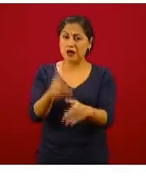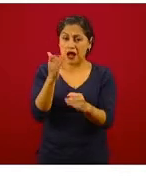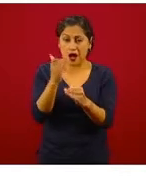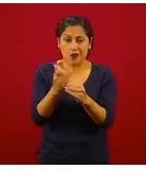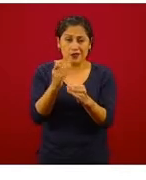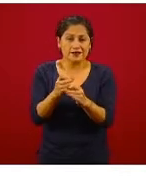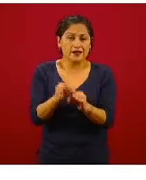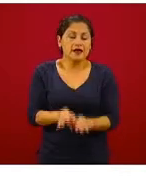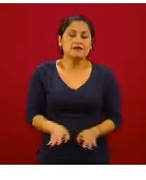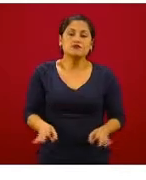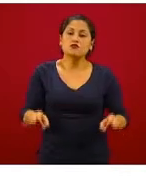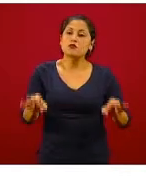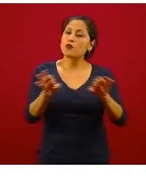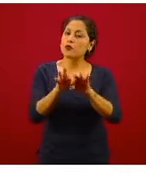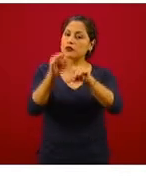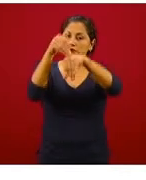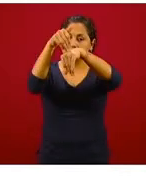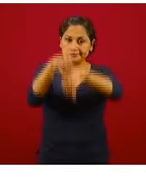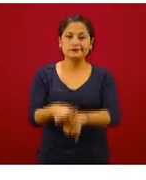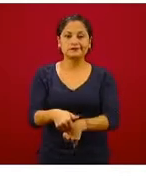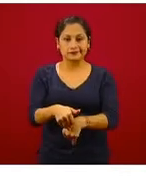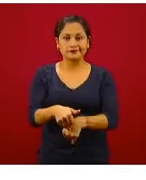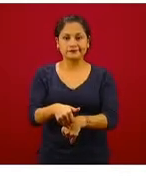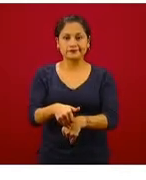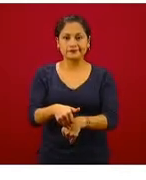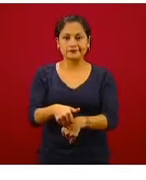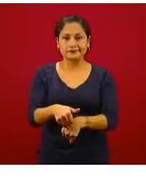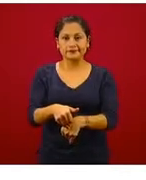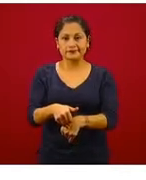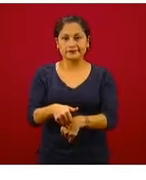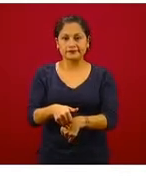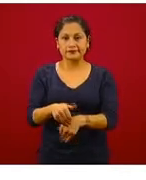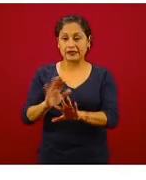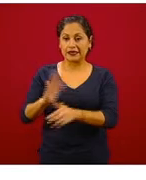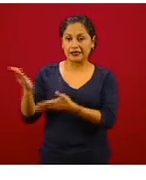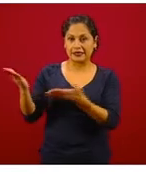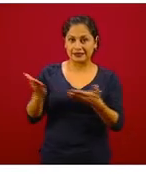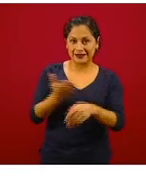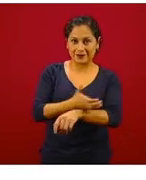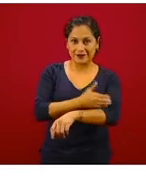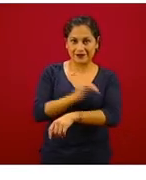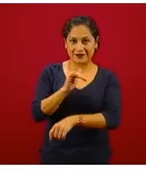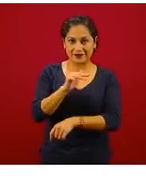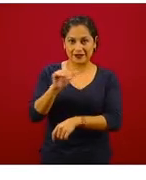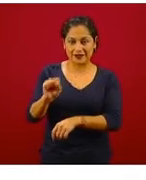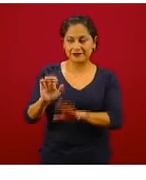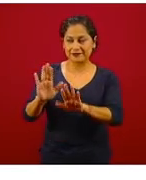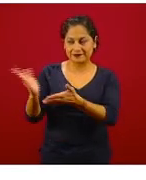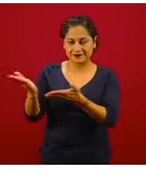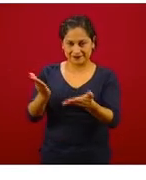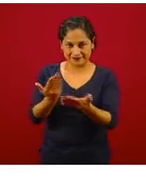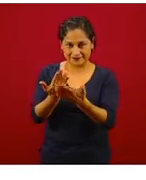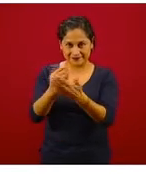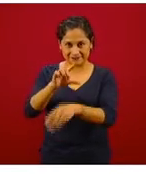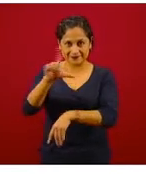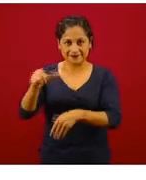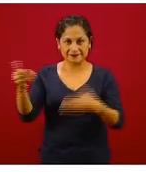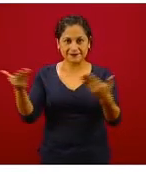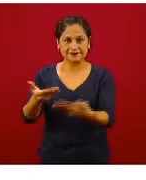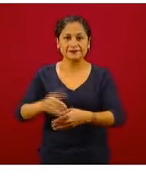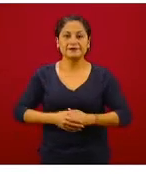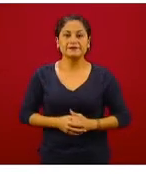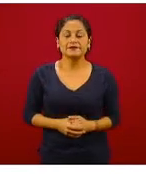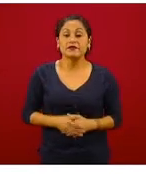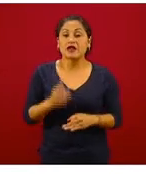2 complete weeks, and these are so important right now, especially as